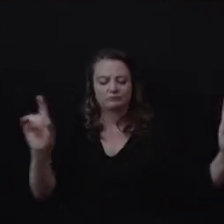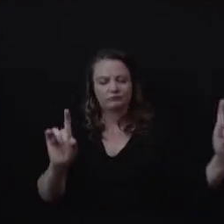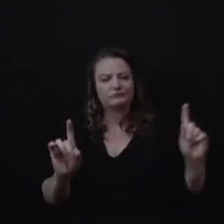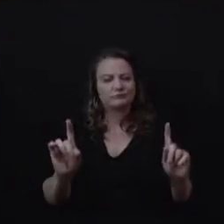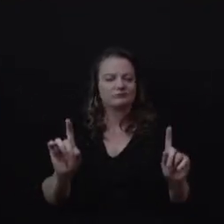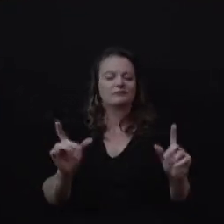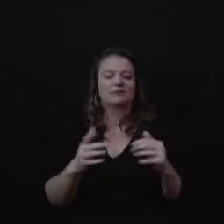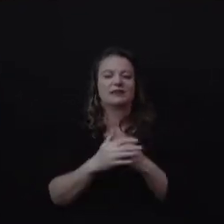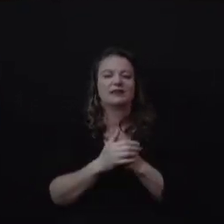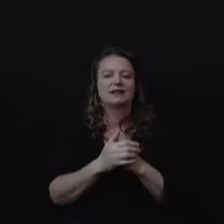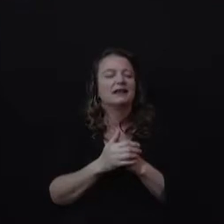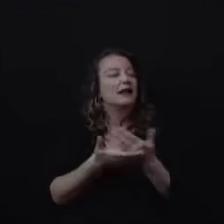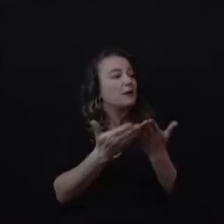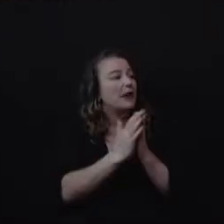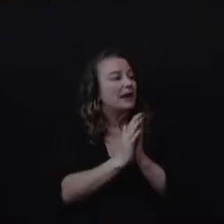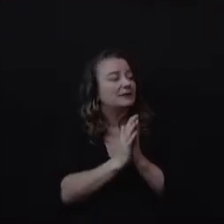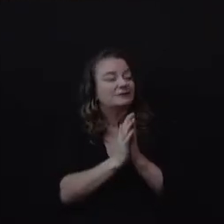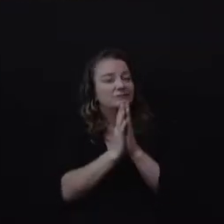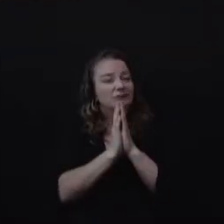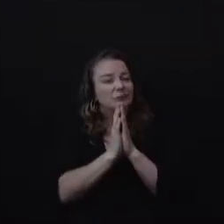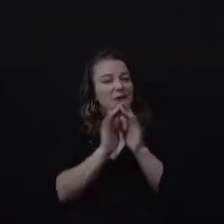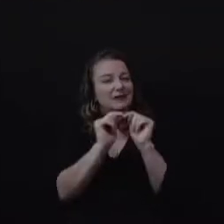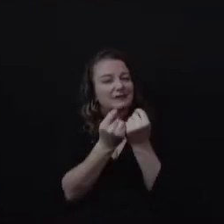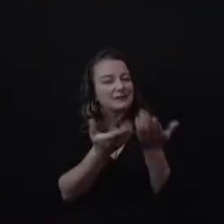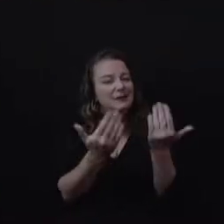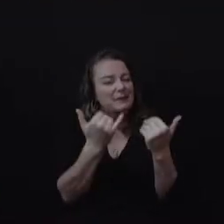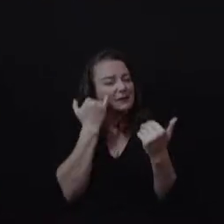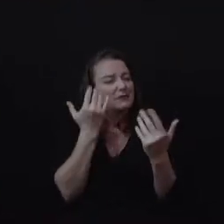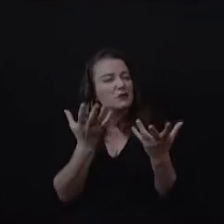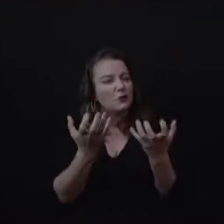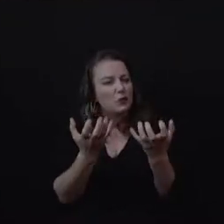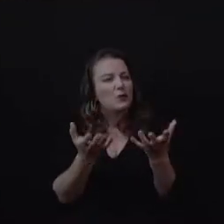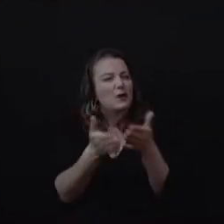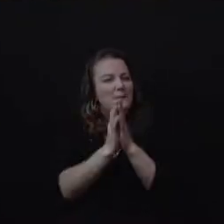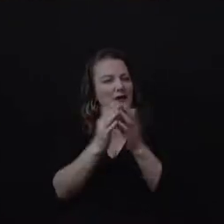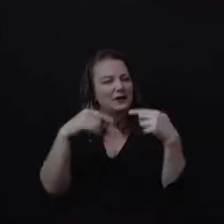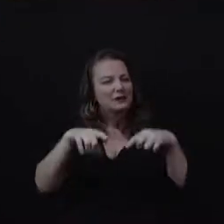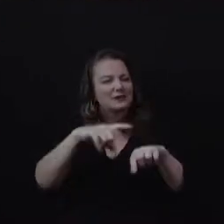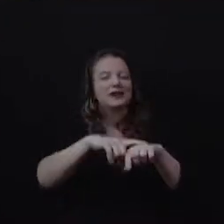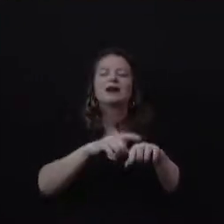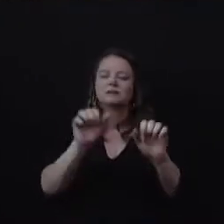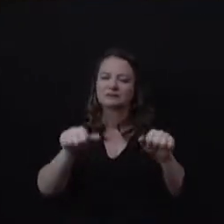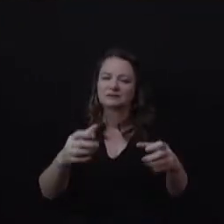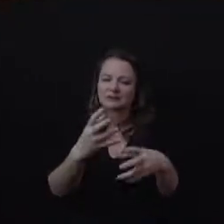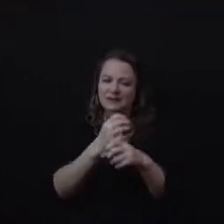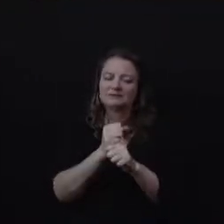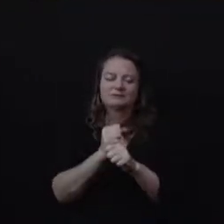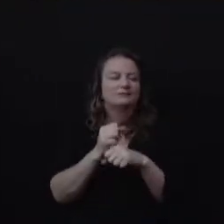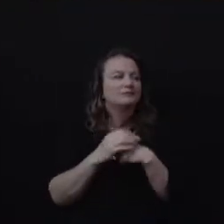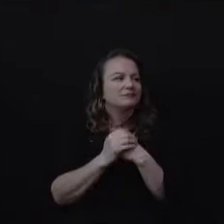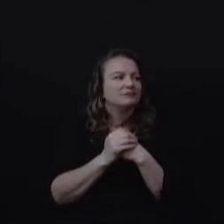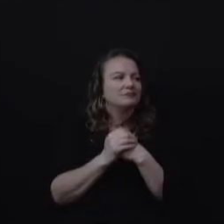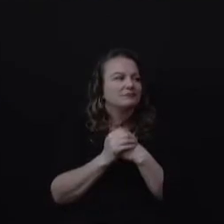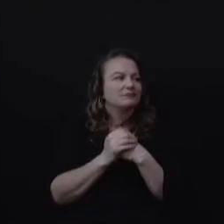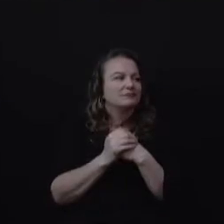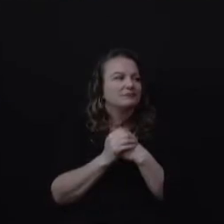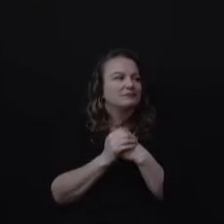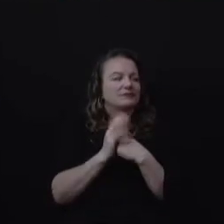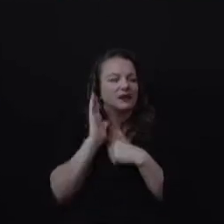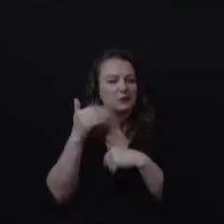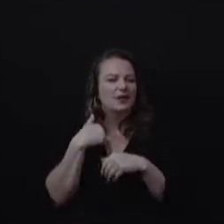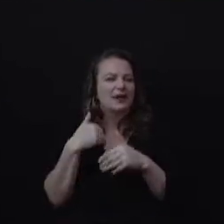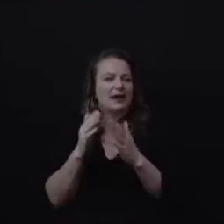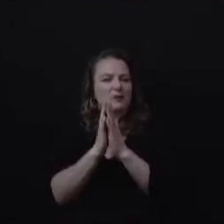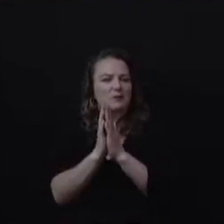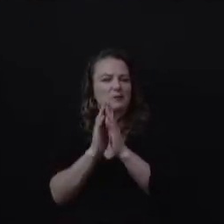invite our prayer team to come forward, and if you want to receive prayer during this time, you can receive prayer from somebody who will have a prayer team